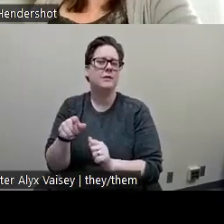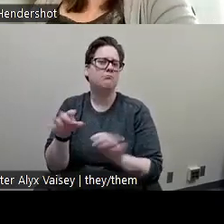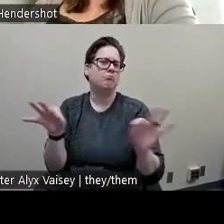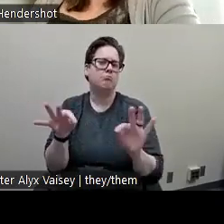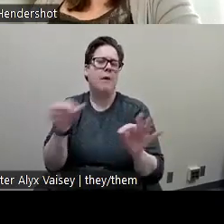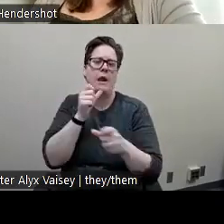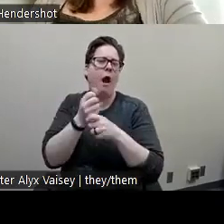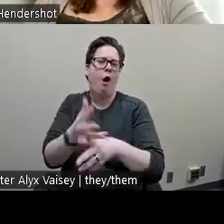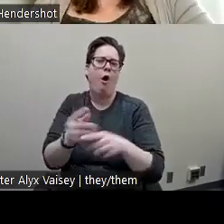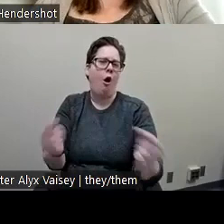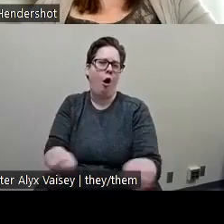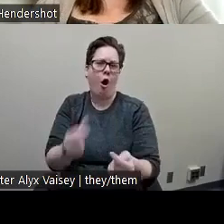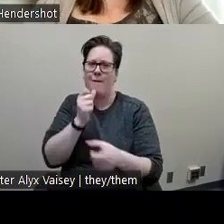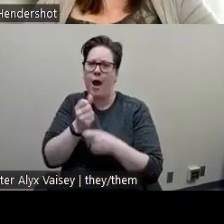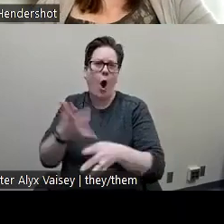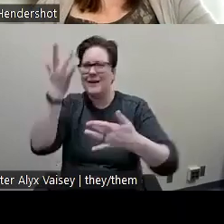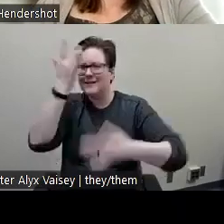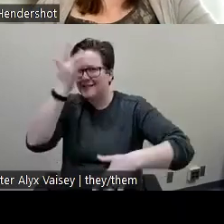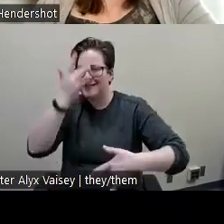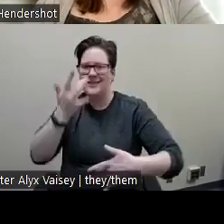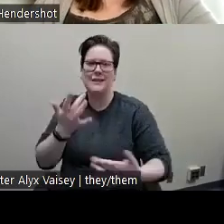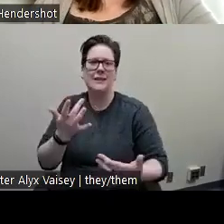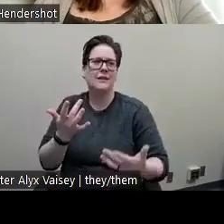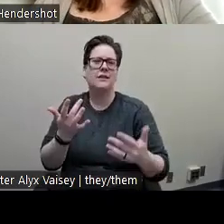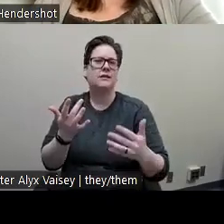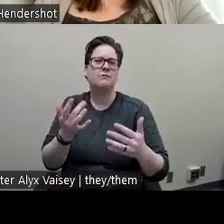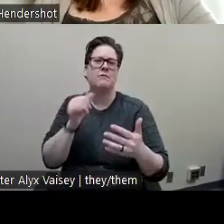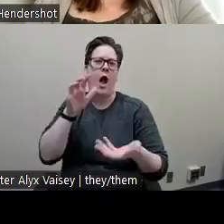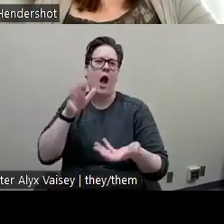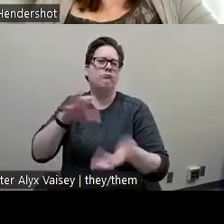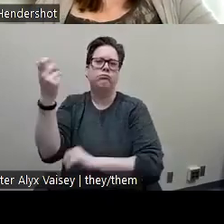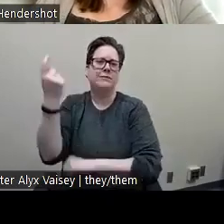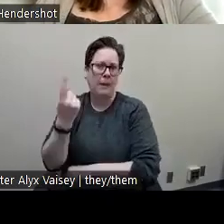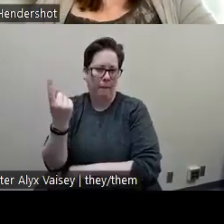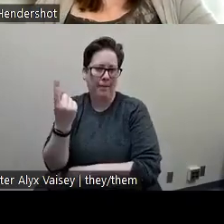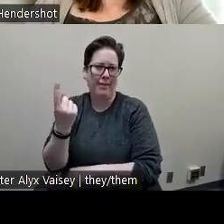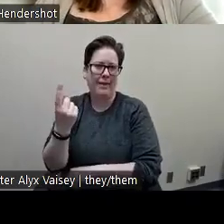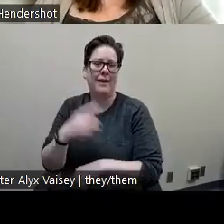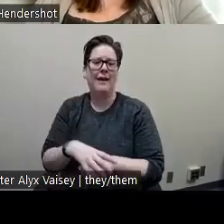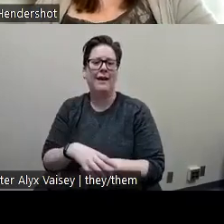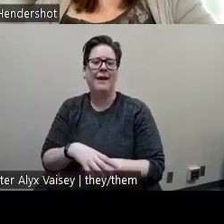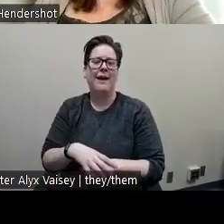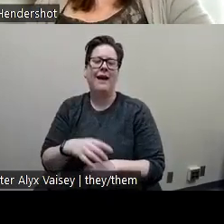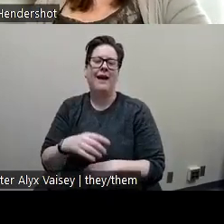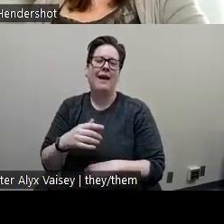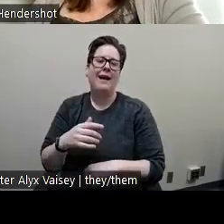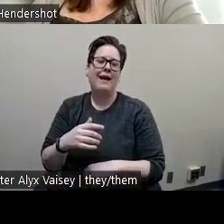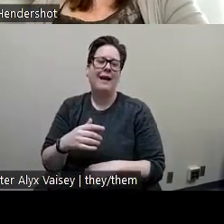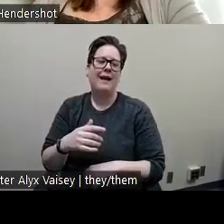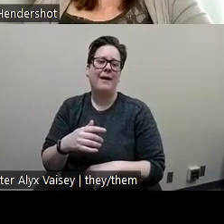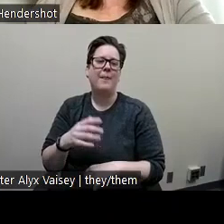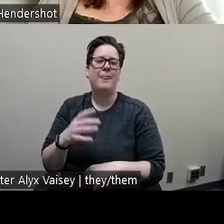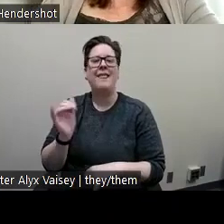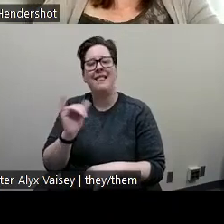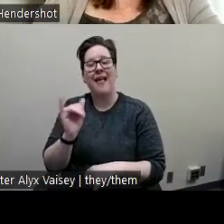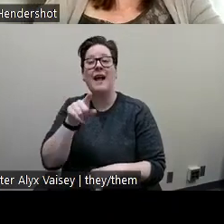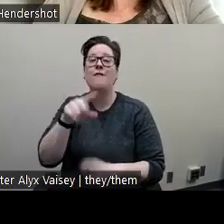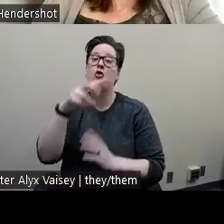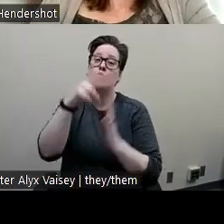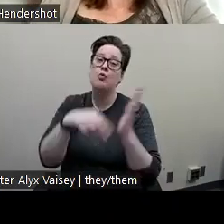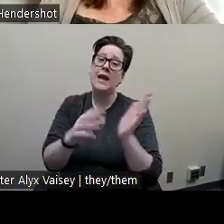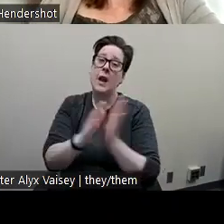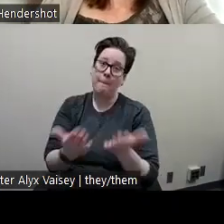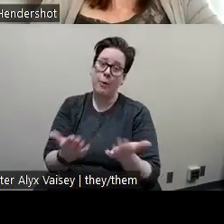on our health. They don't have any sort of function that's bad. So when I talk about this, I use the gray analogy that if you read a book and